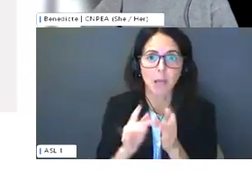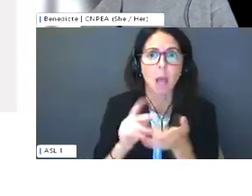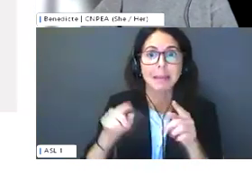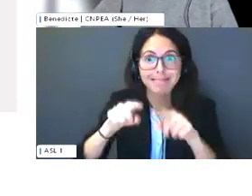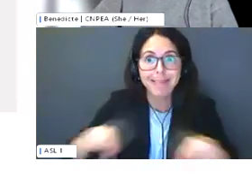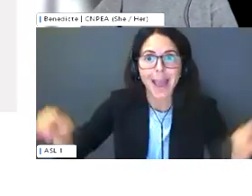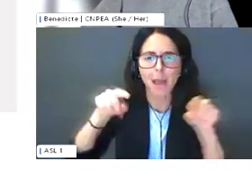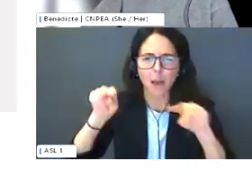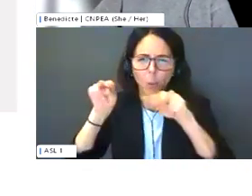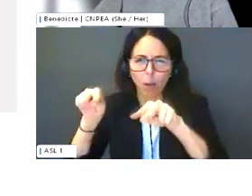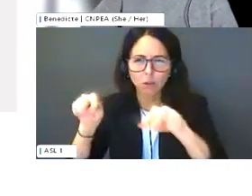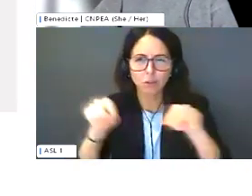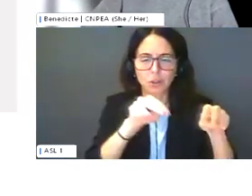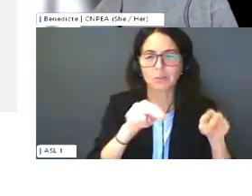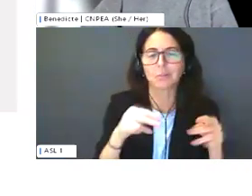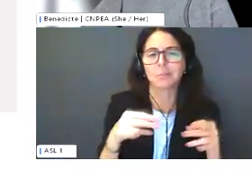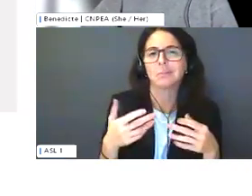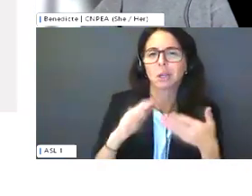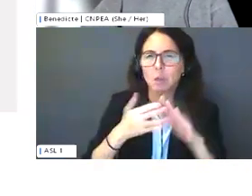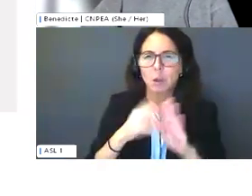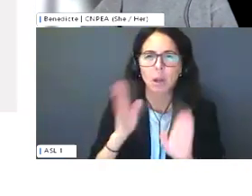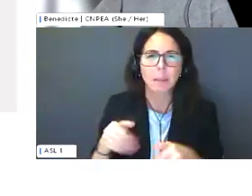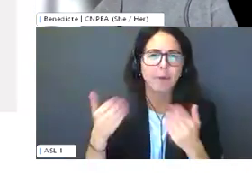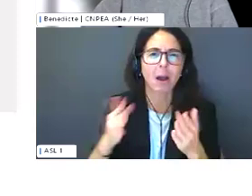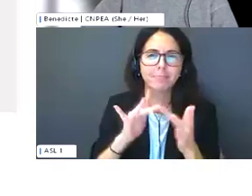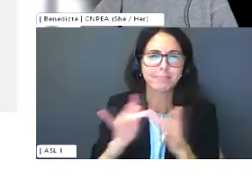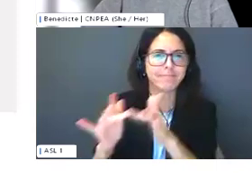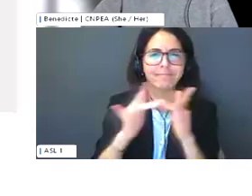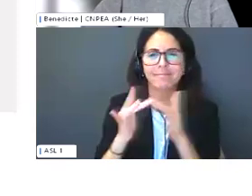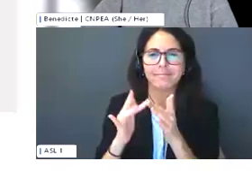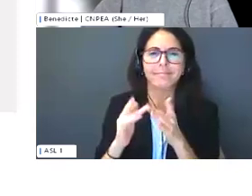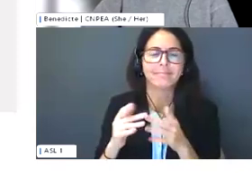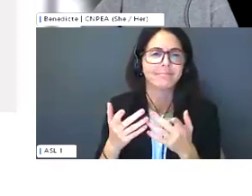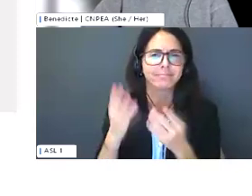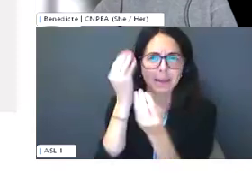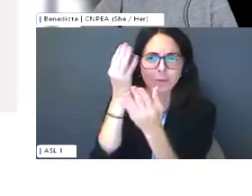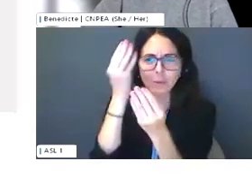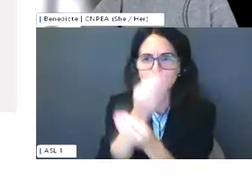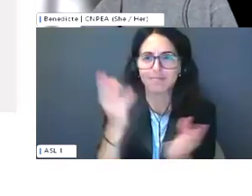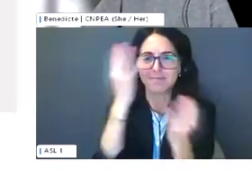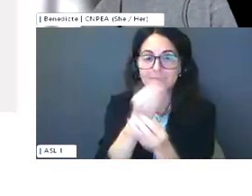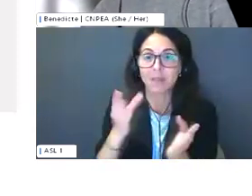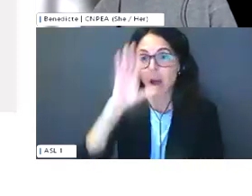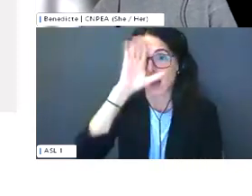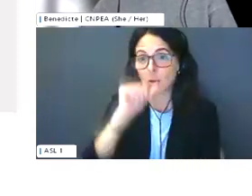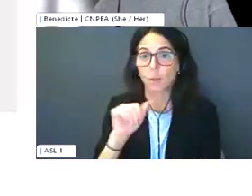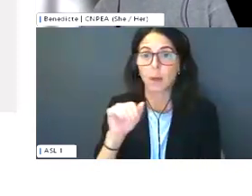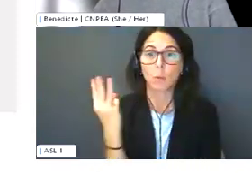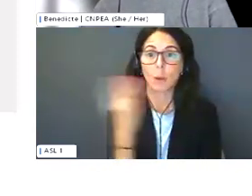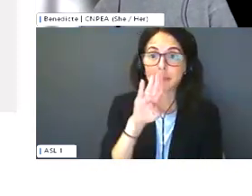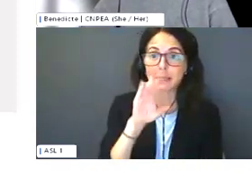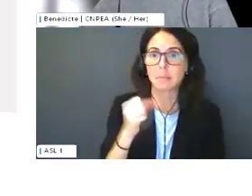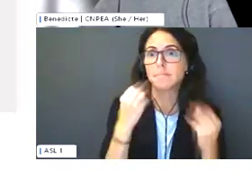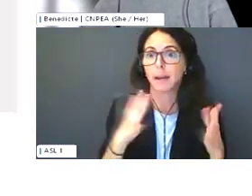in the communities as well, and do education and outreach and support as well. And I know in British Columbia, they have many